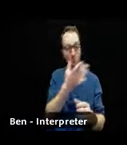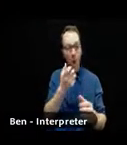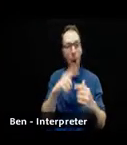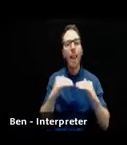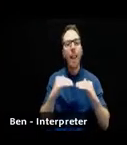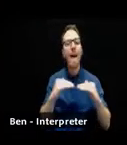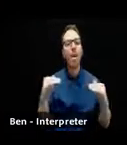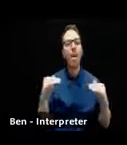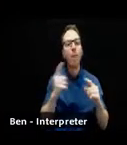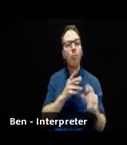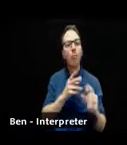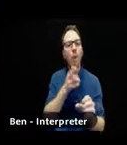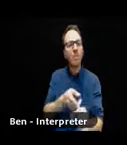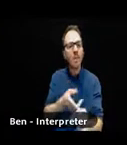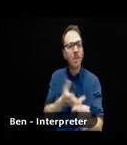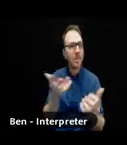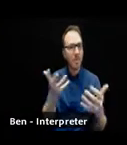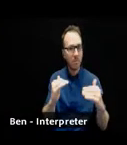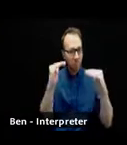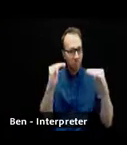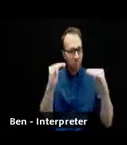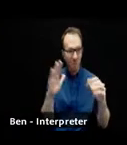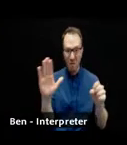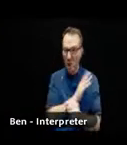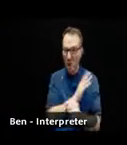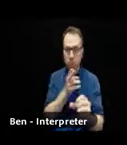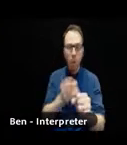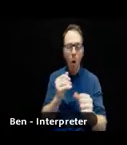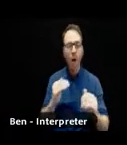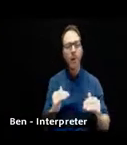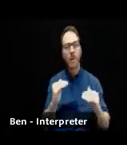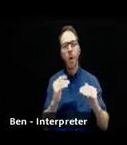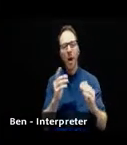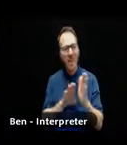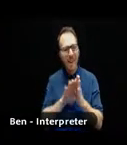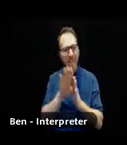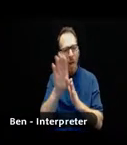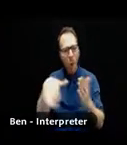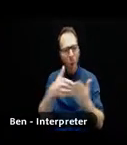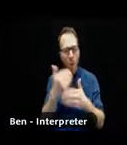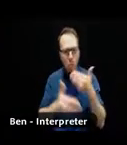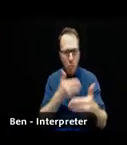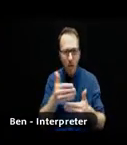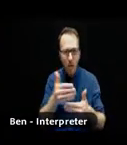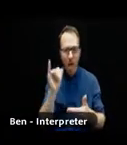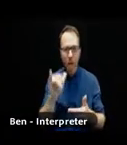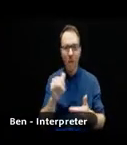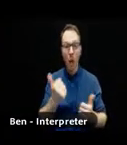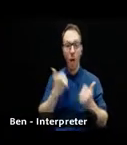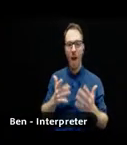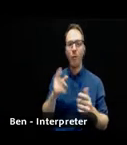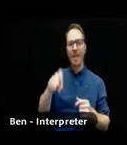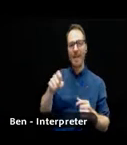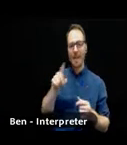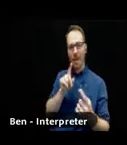participate, in developing the entire process in a way that is attendant to survivor needs.